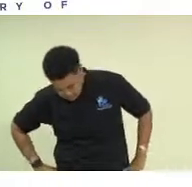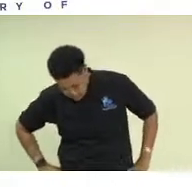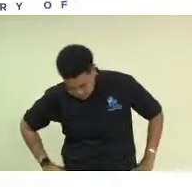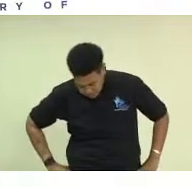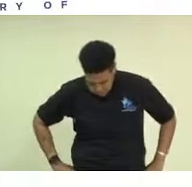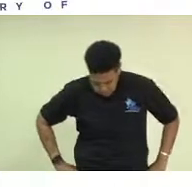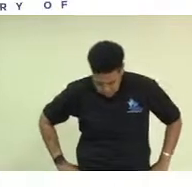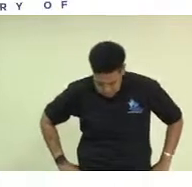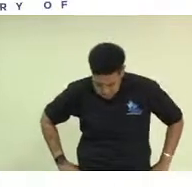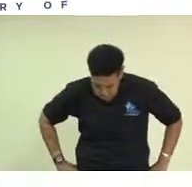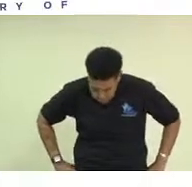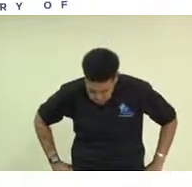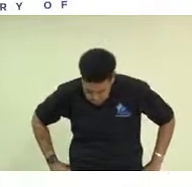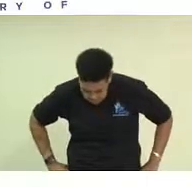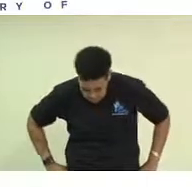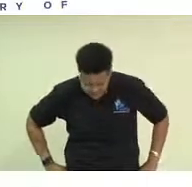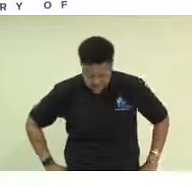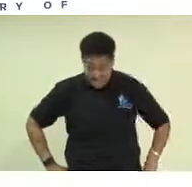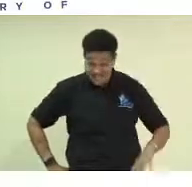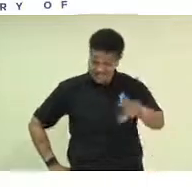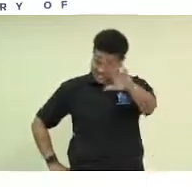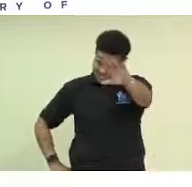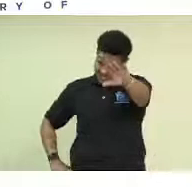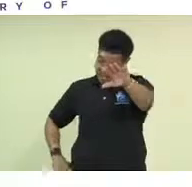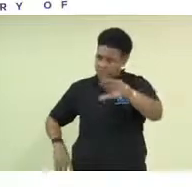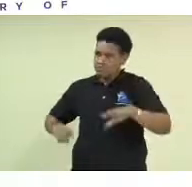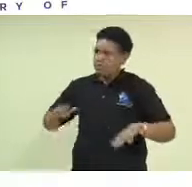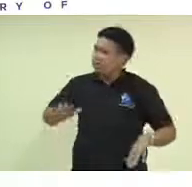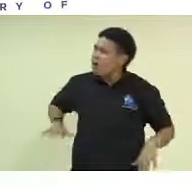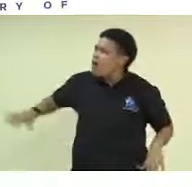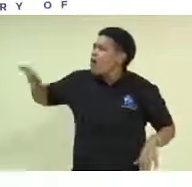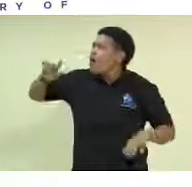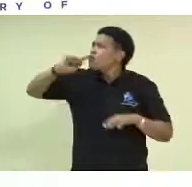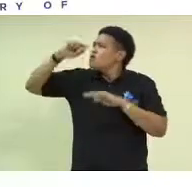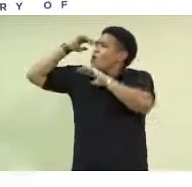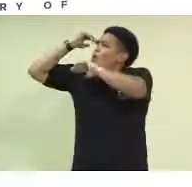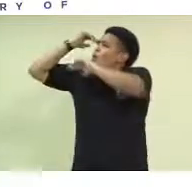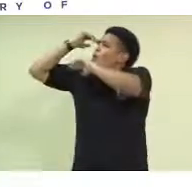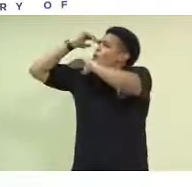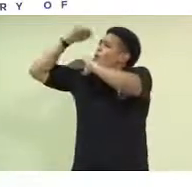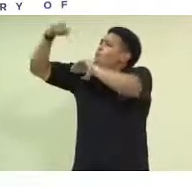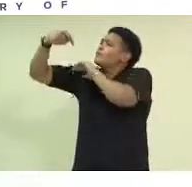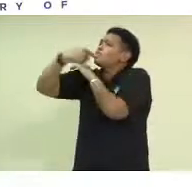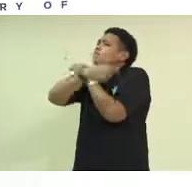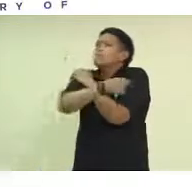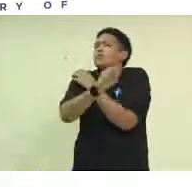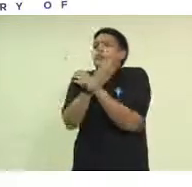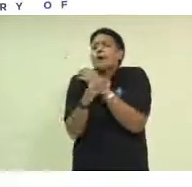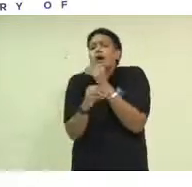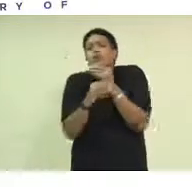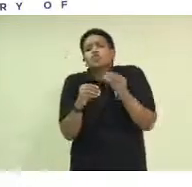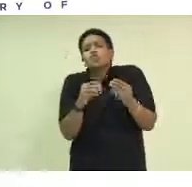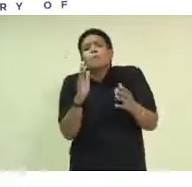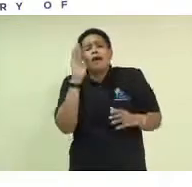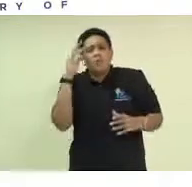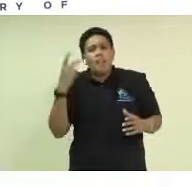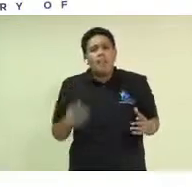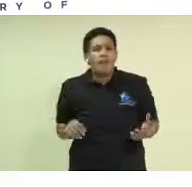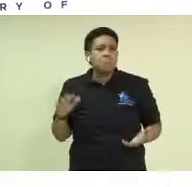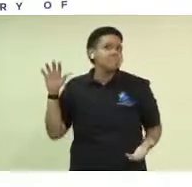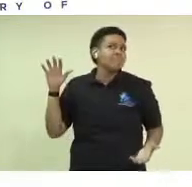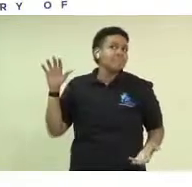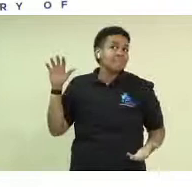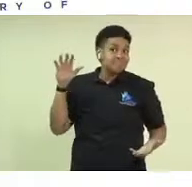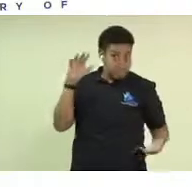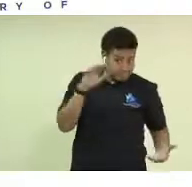are very hopeful that vaccines or additional supplies will arrive and